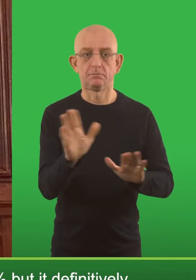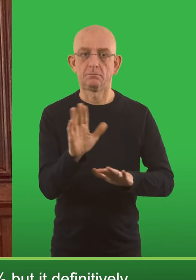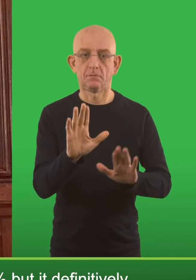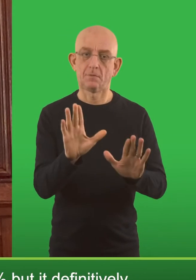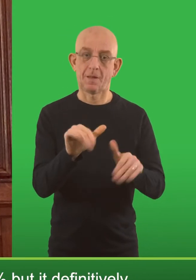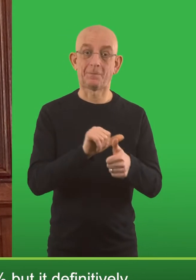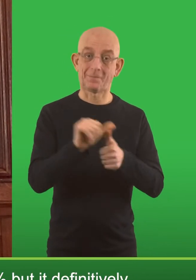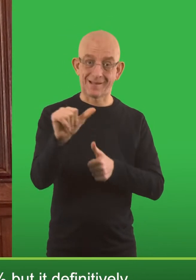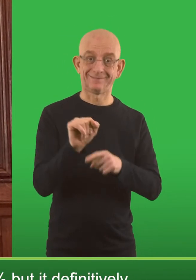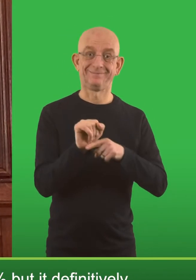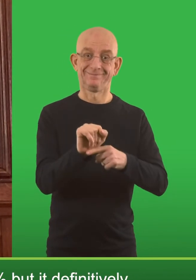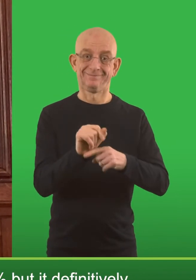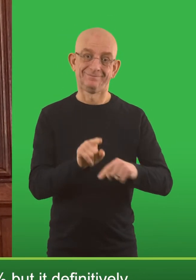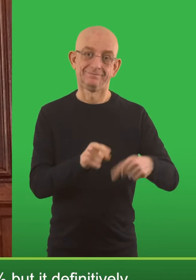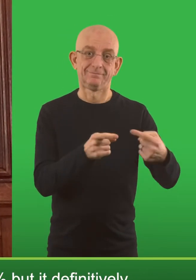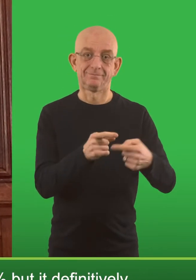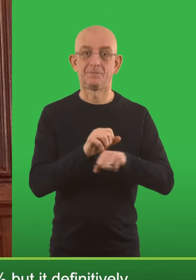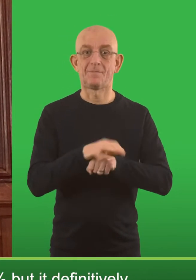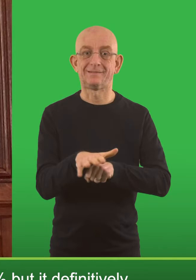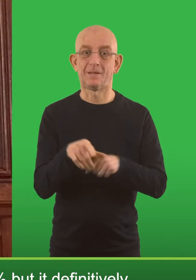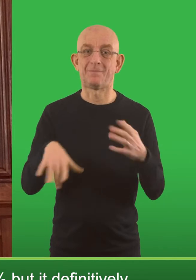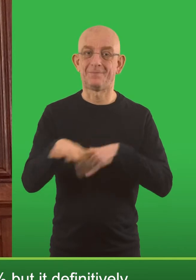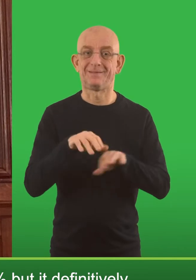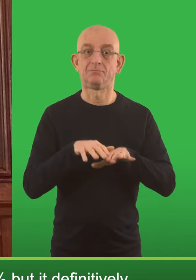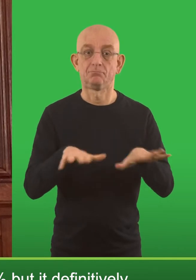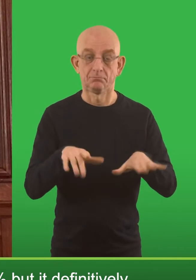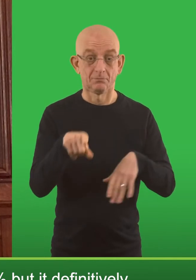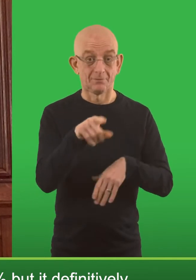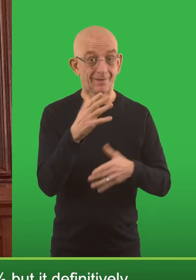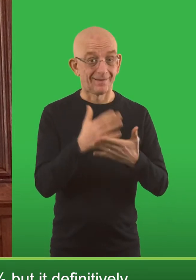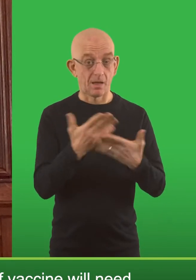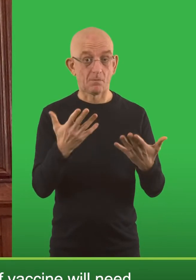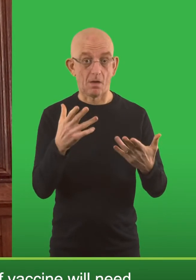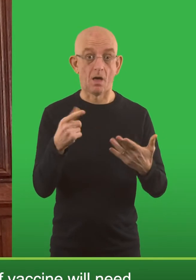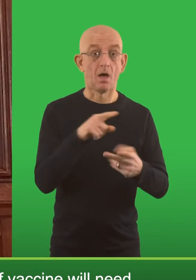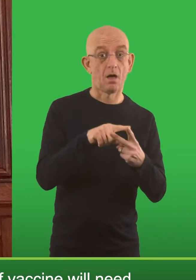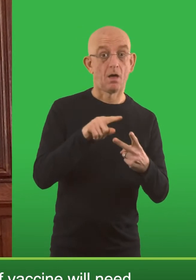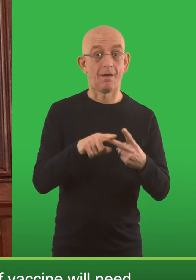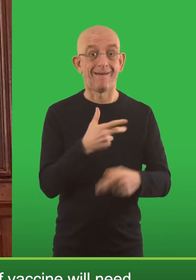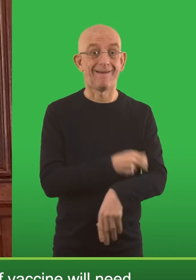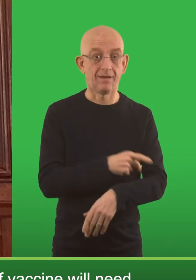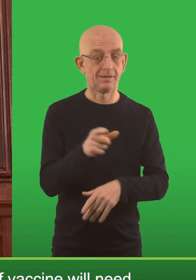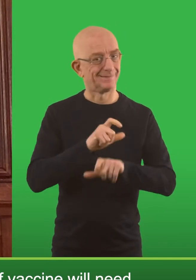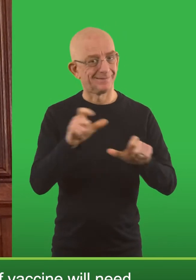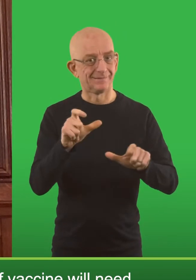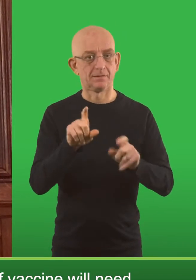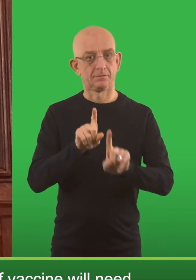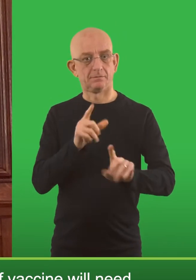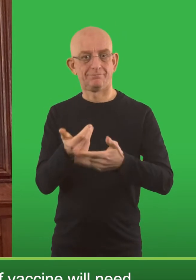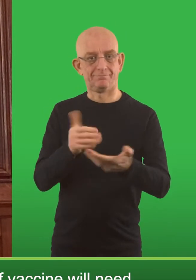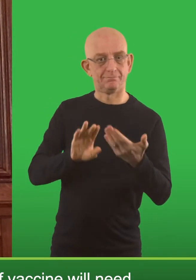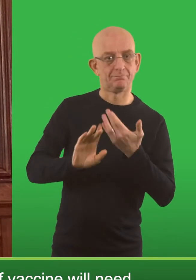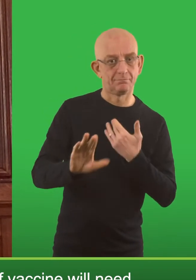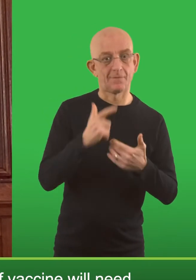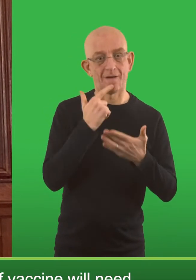you 100%, but it definitively remains our best defence in our fight against the pandemic. And even those that have received